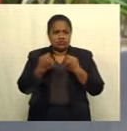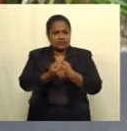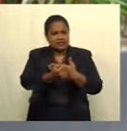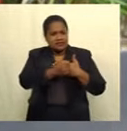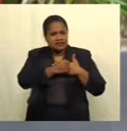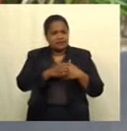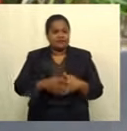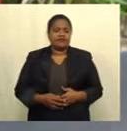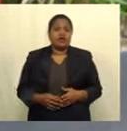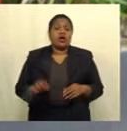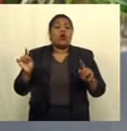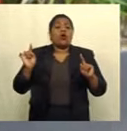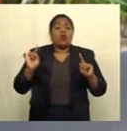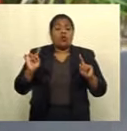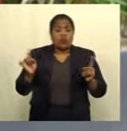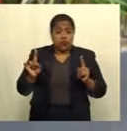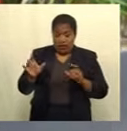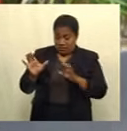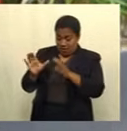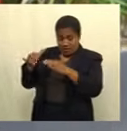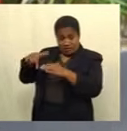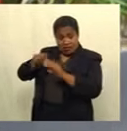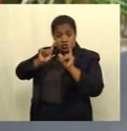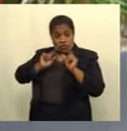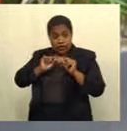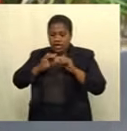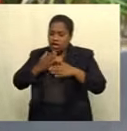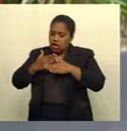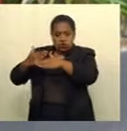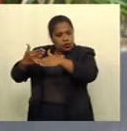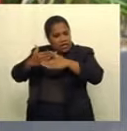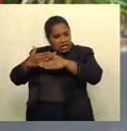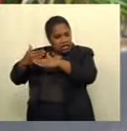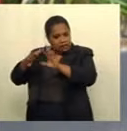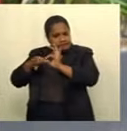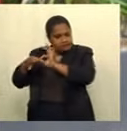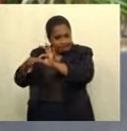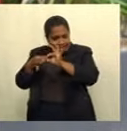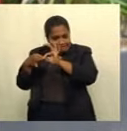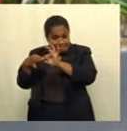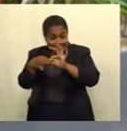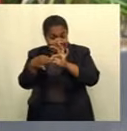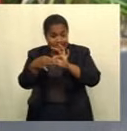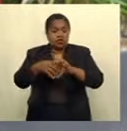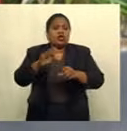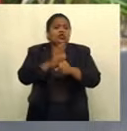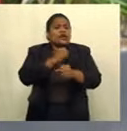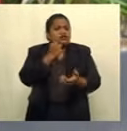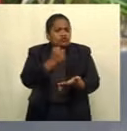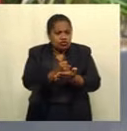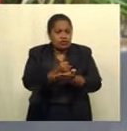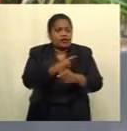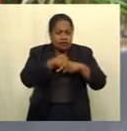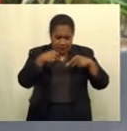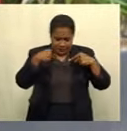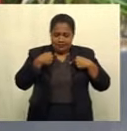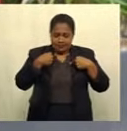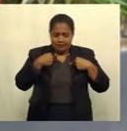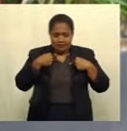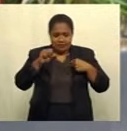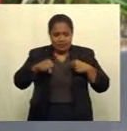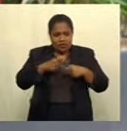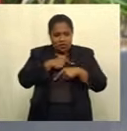the institutions are doing is working collectively, collaboratively, in ensuring that we do address these